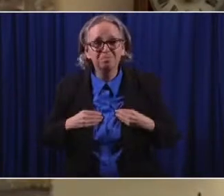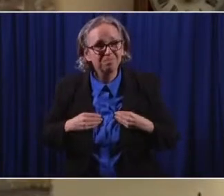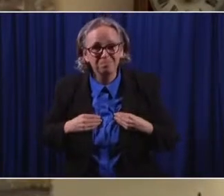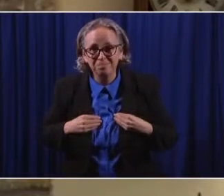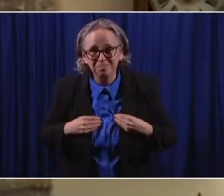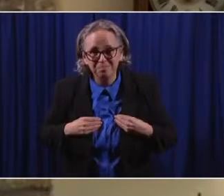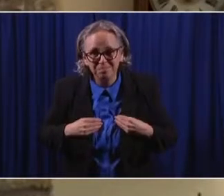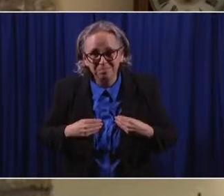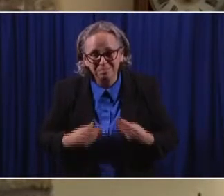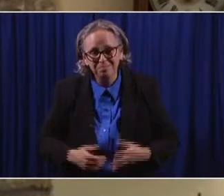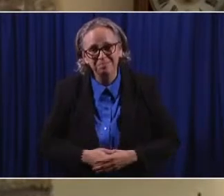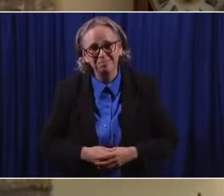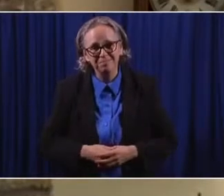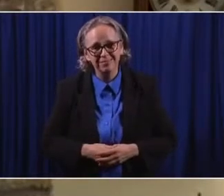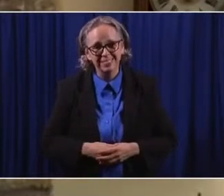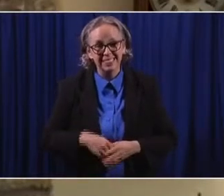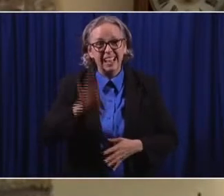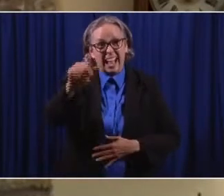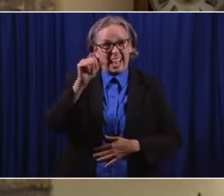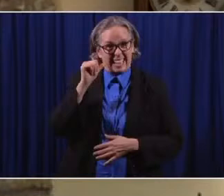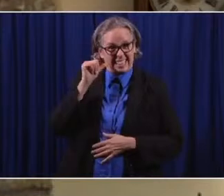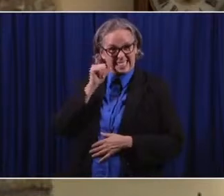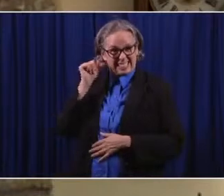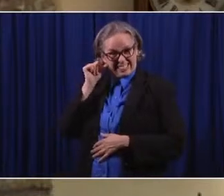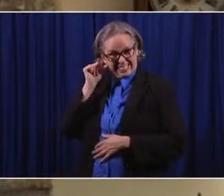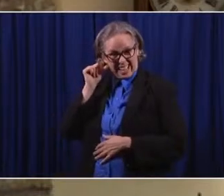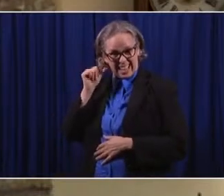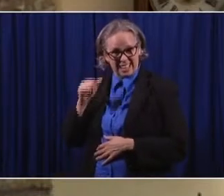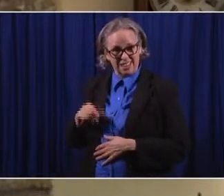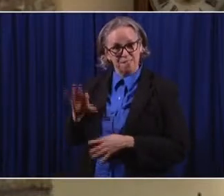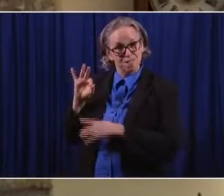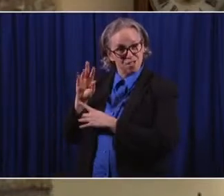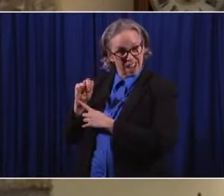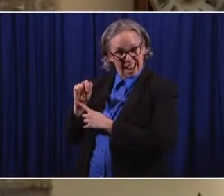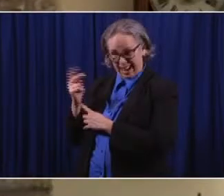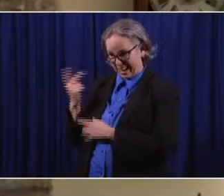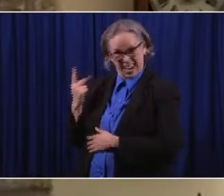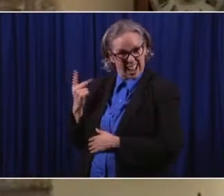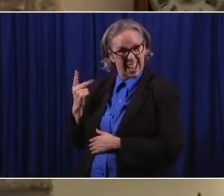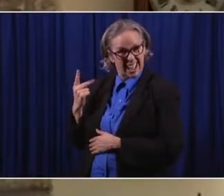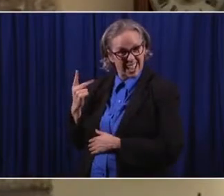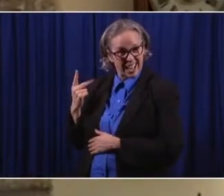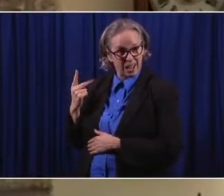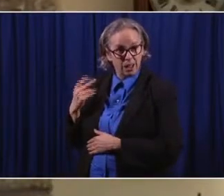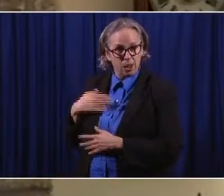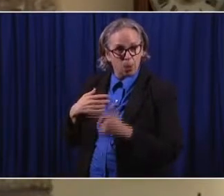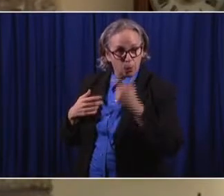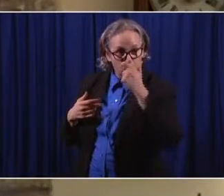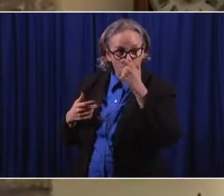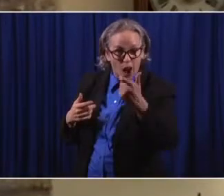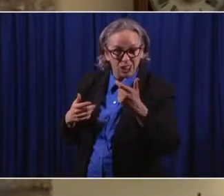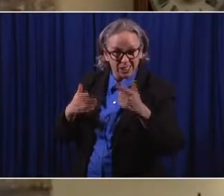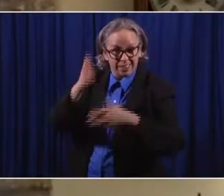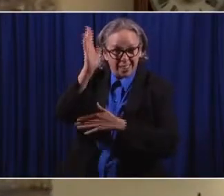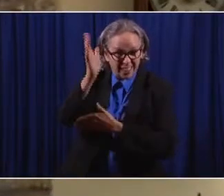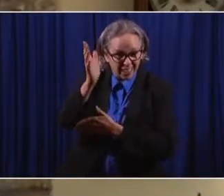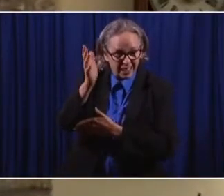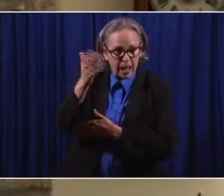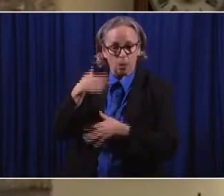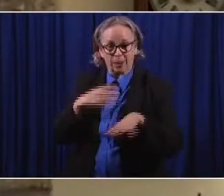reminded yesterday when Fran and I left the president's speech, and we were coming back to Cedarville. I was